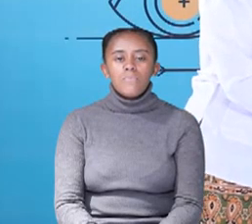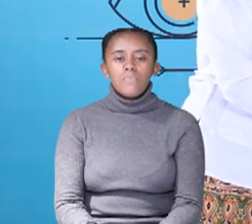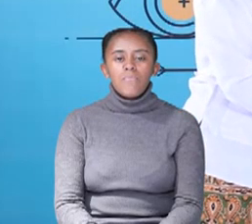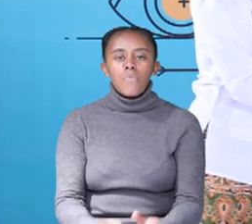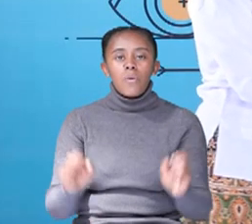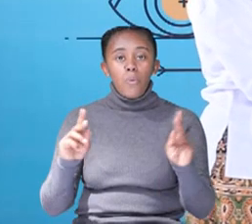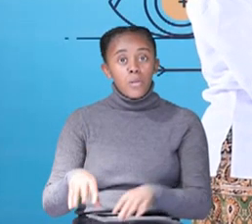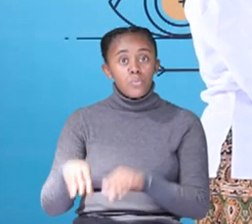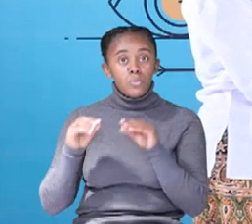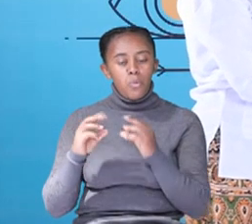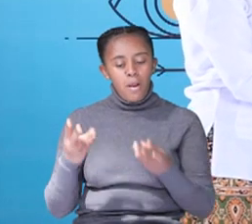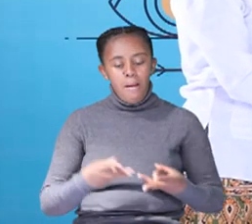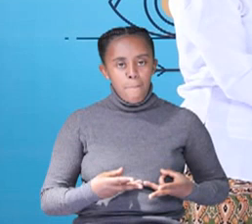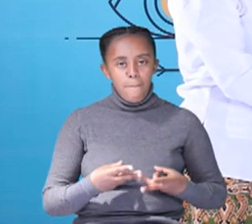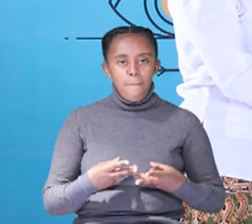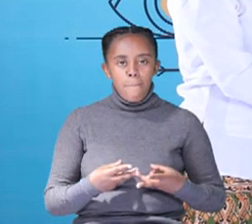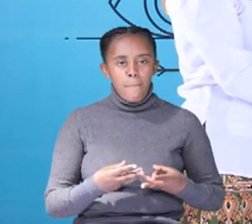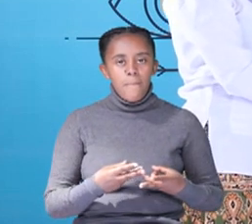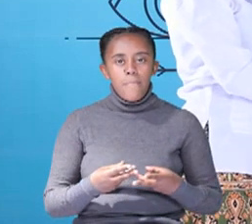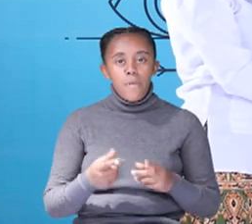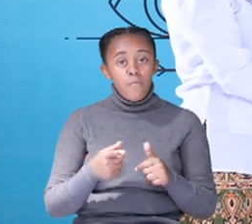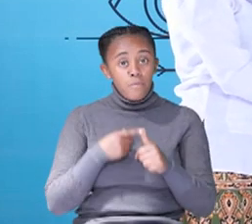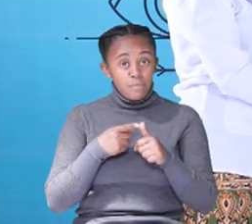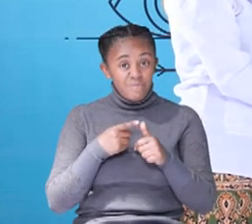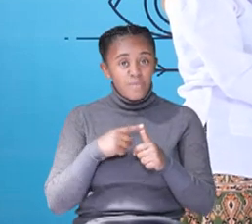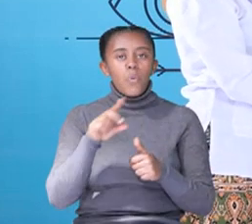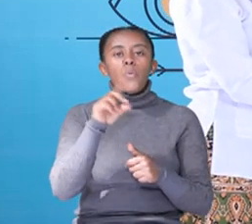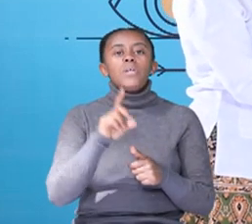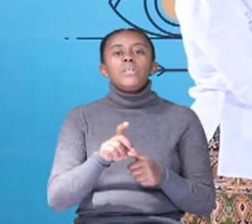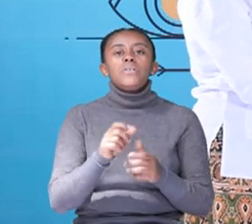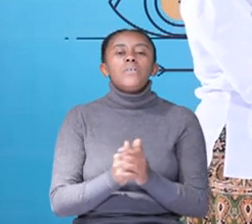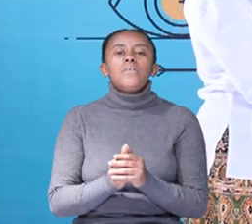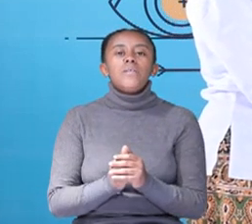Okay, students, welcome back. For the first question,